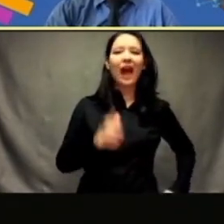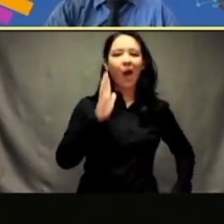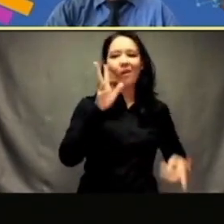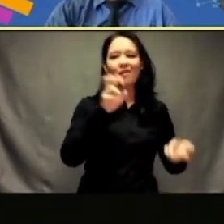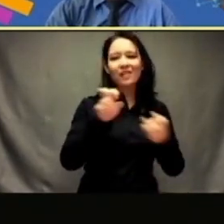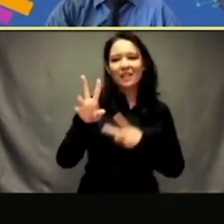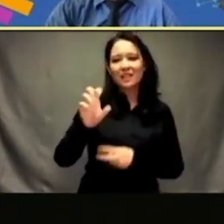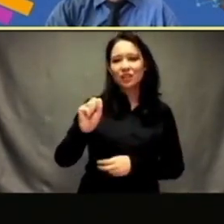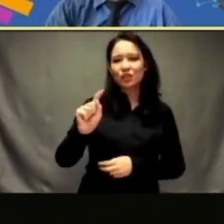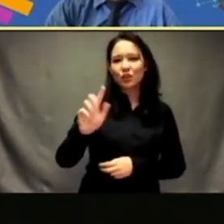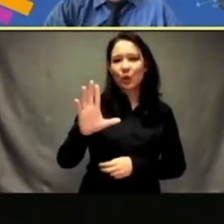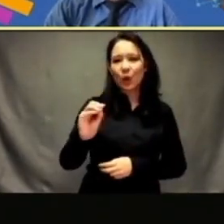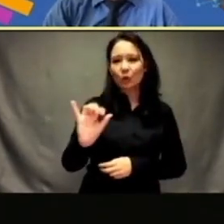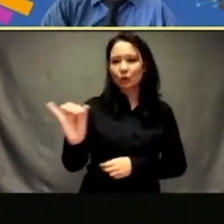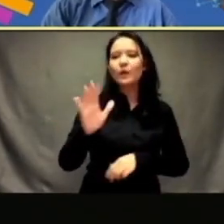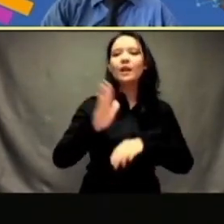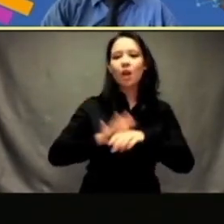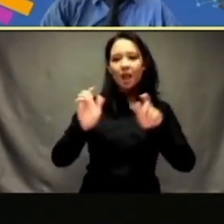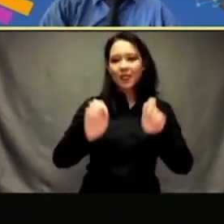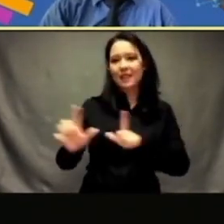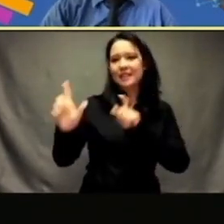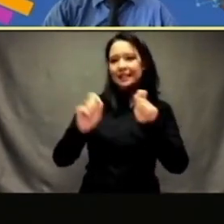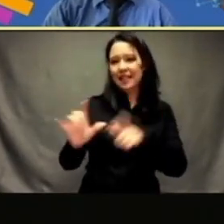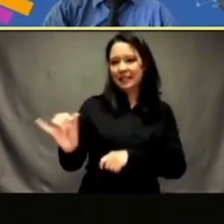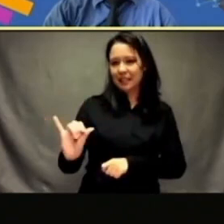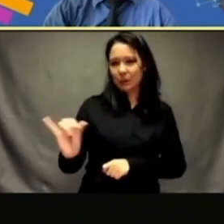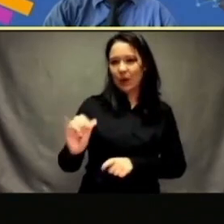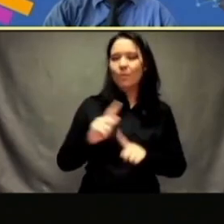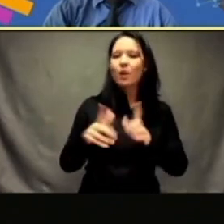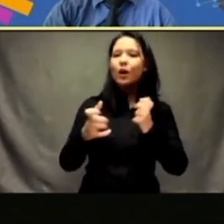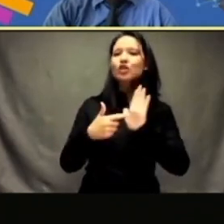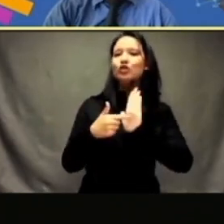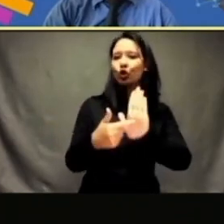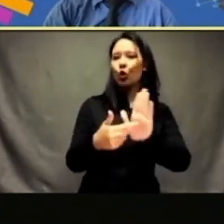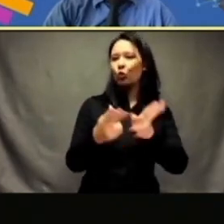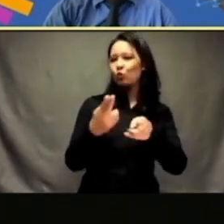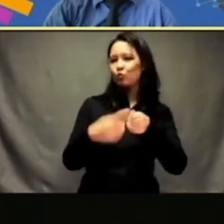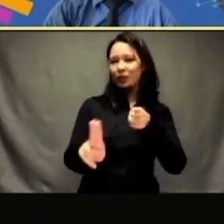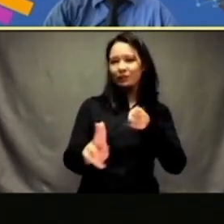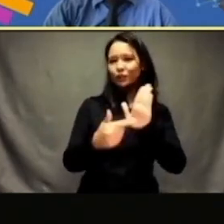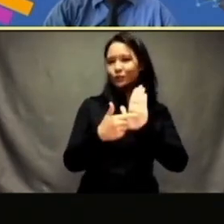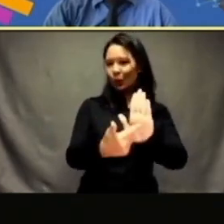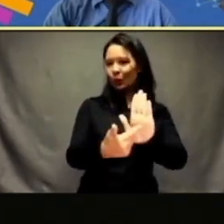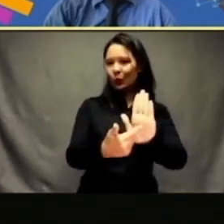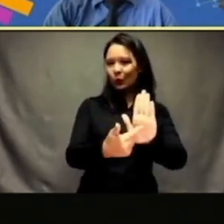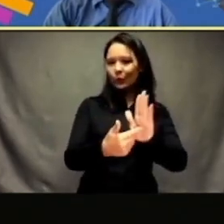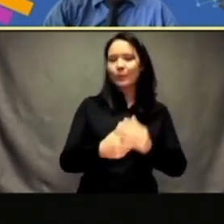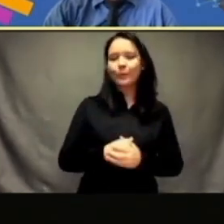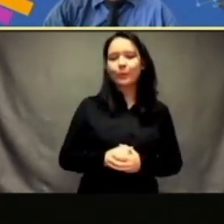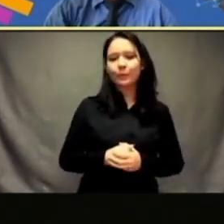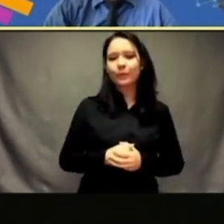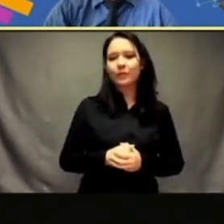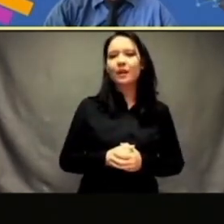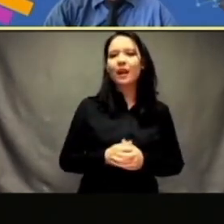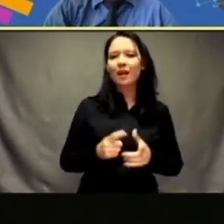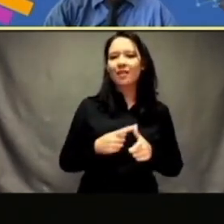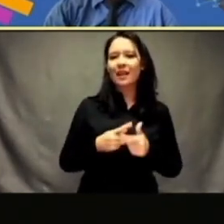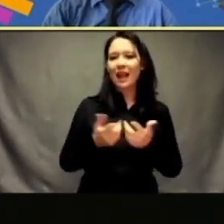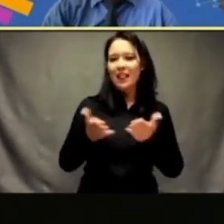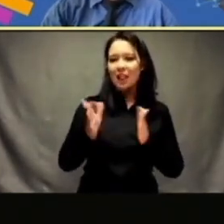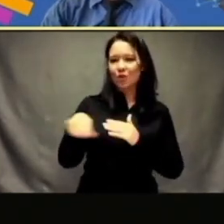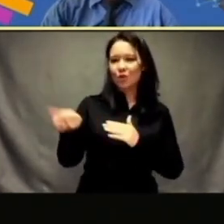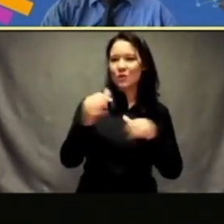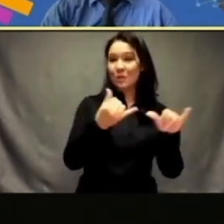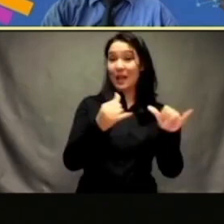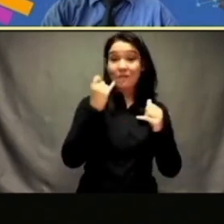studio. It's also on the slides, but I want to kind of show it to you just real quick, and then just let you play with it. Because if you can modify